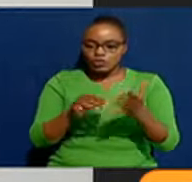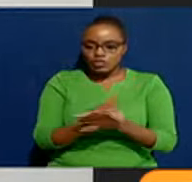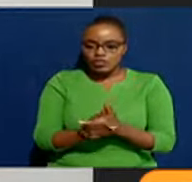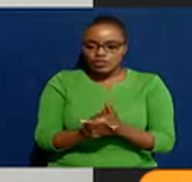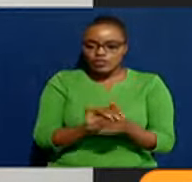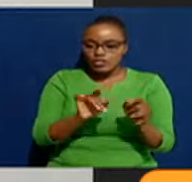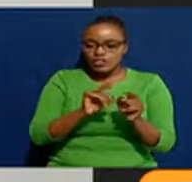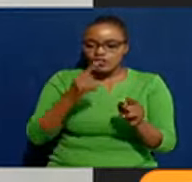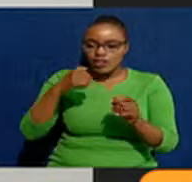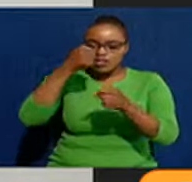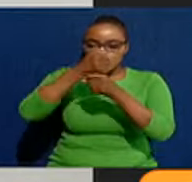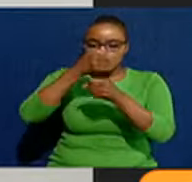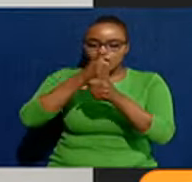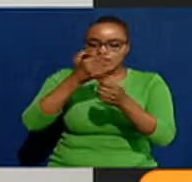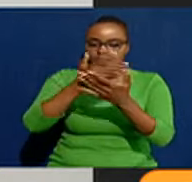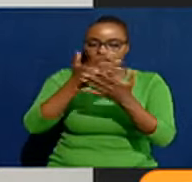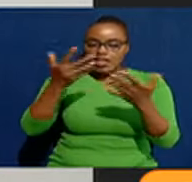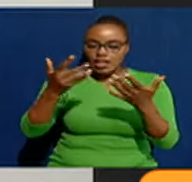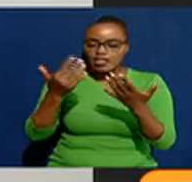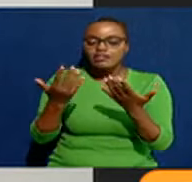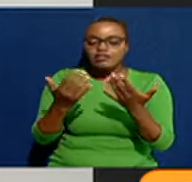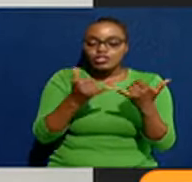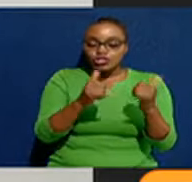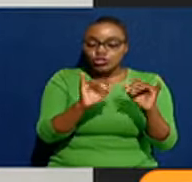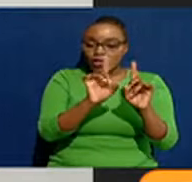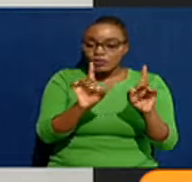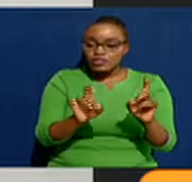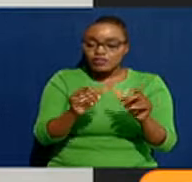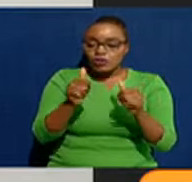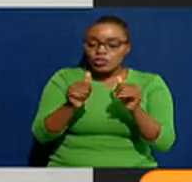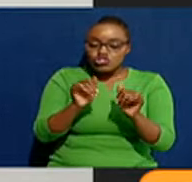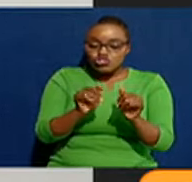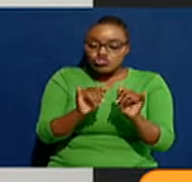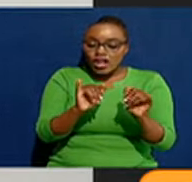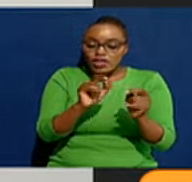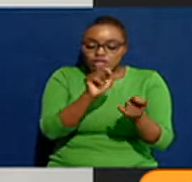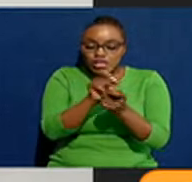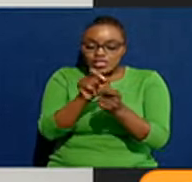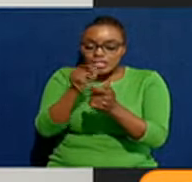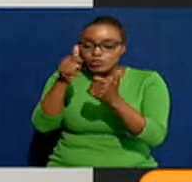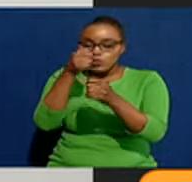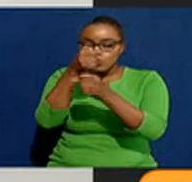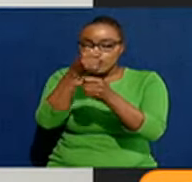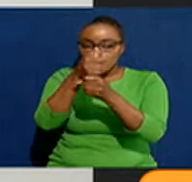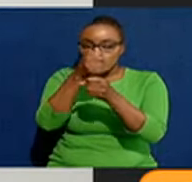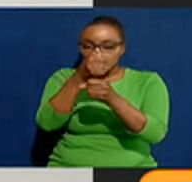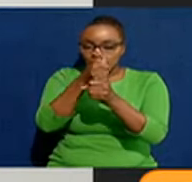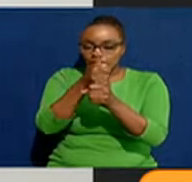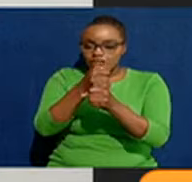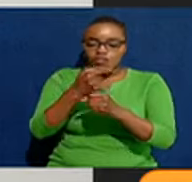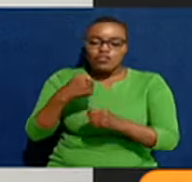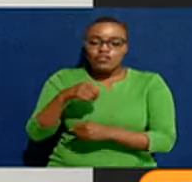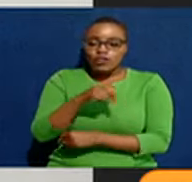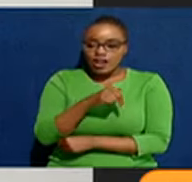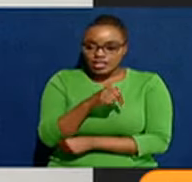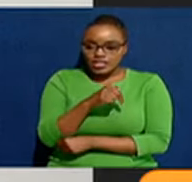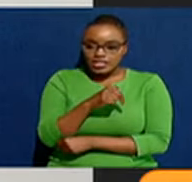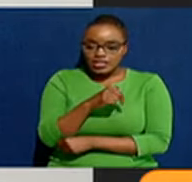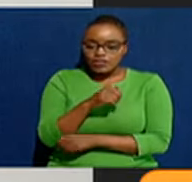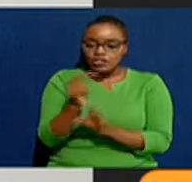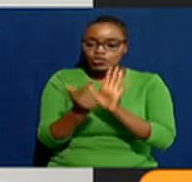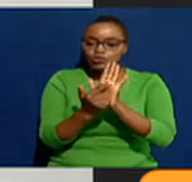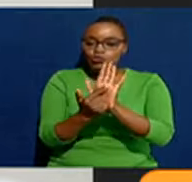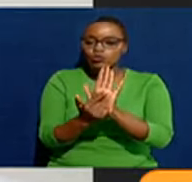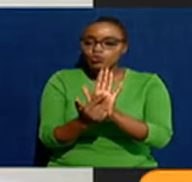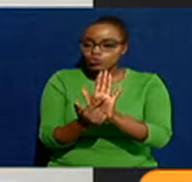have we done any clinical trials? Which trials have we done for us to